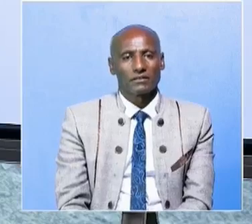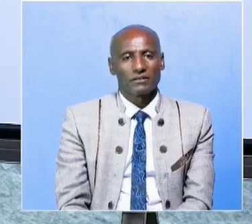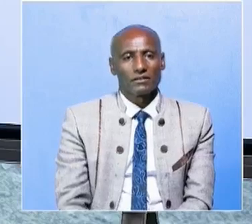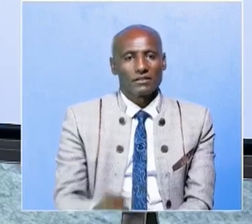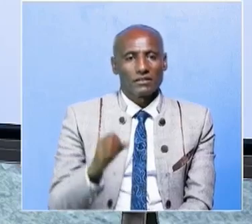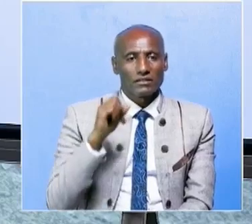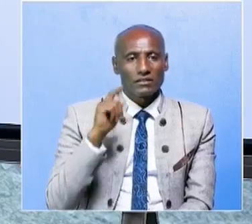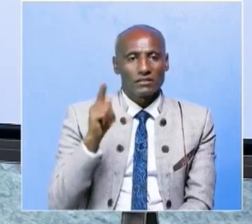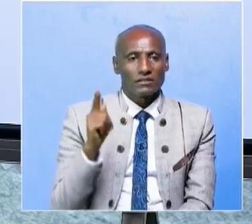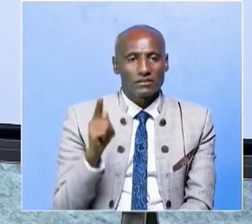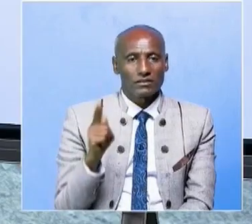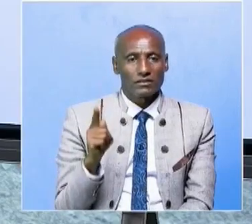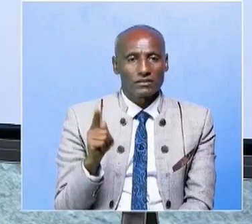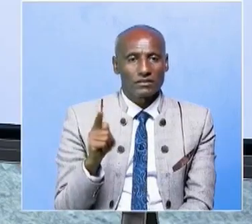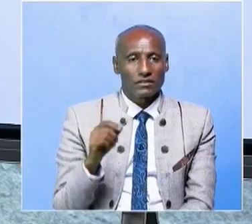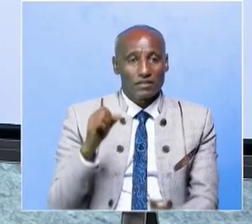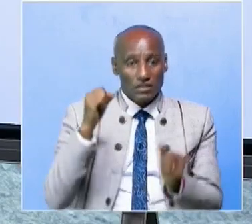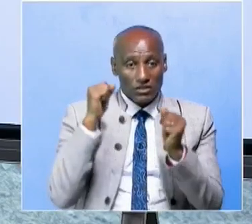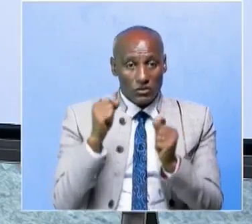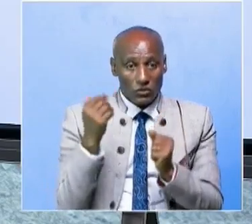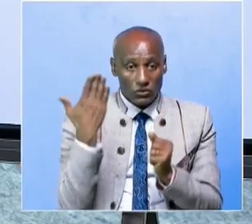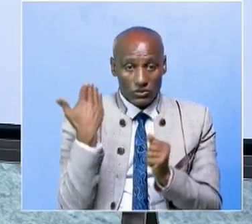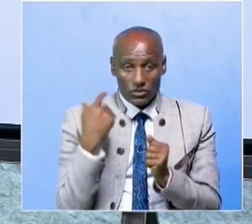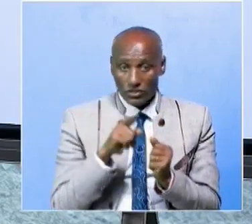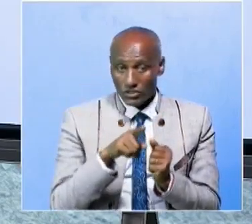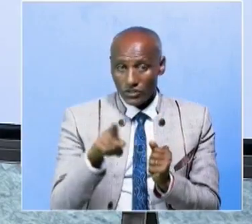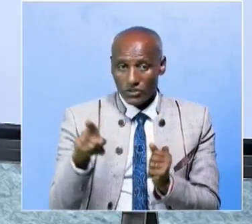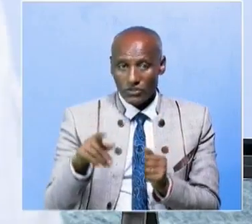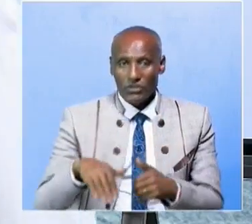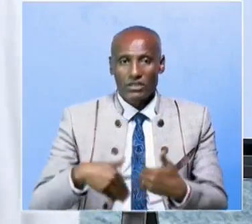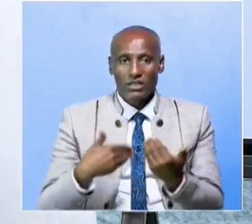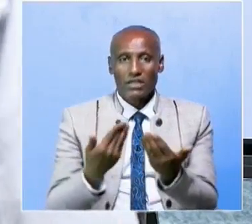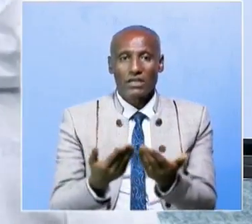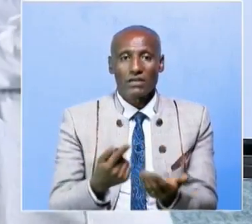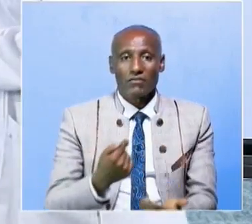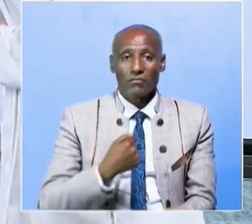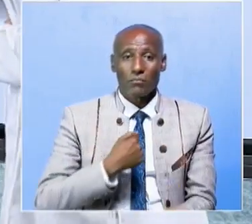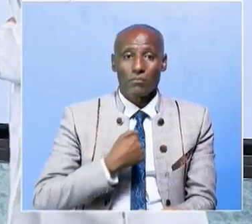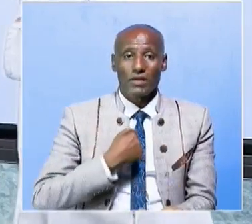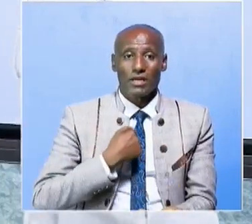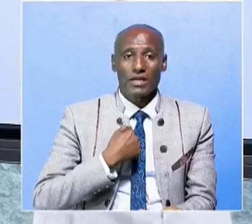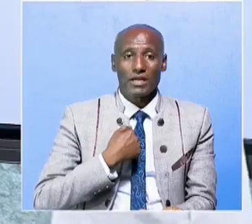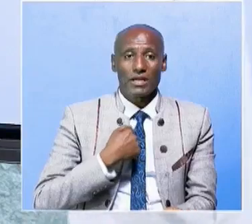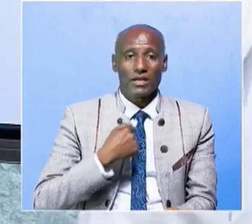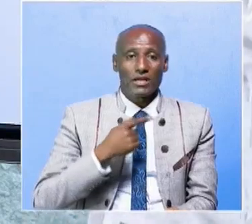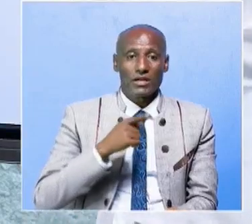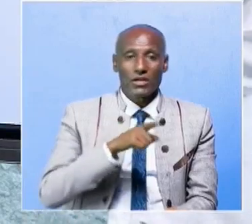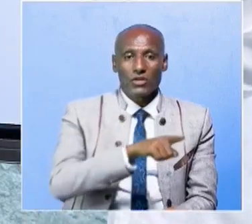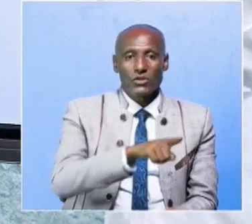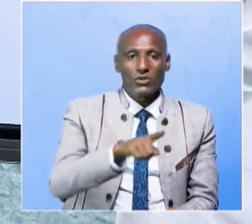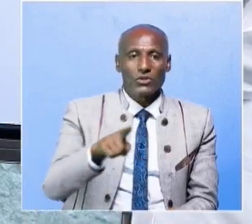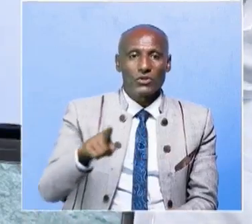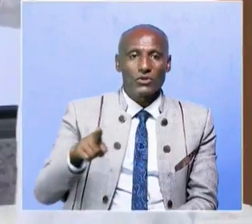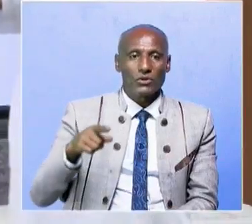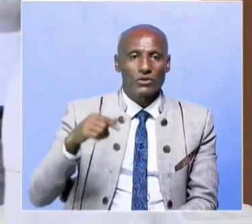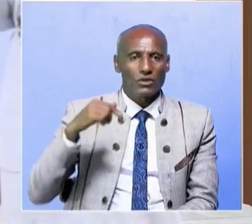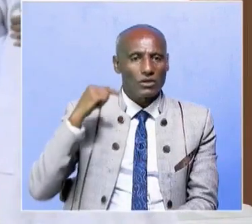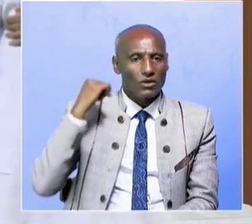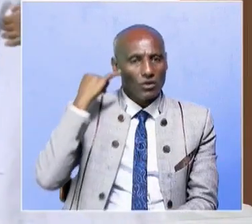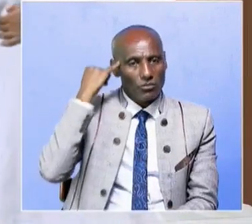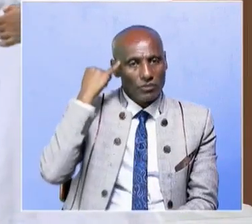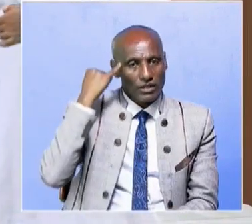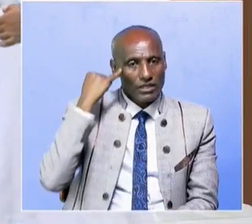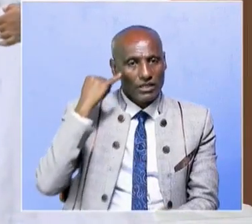Okay, could you give me your opinion on this situation or on this issue? So, what